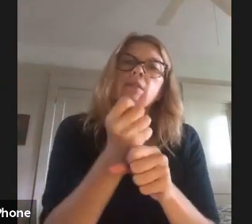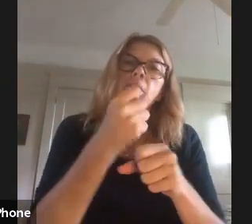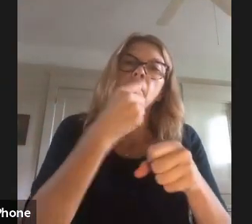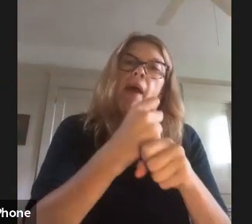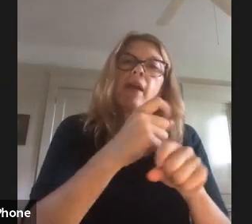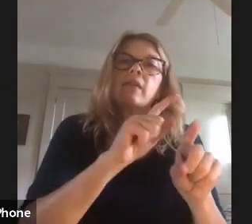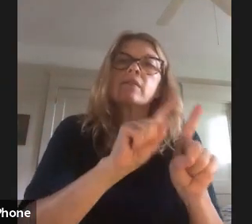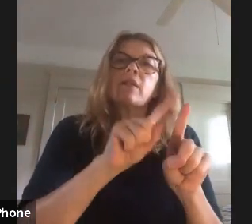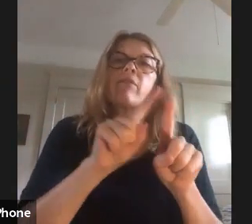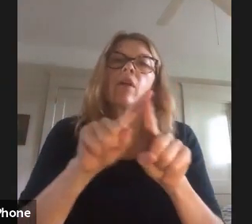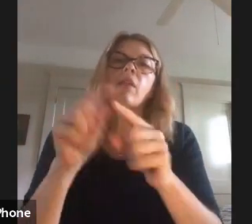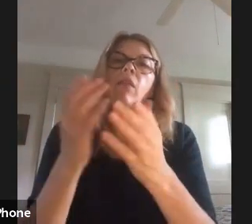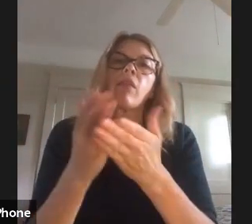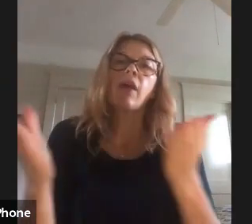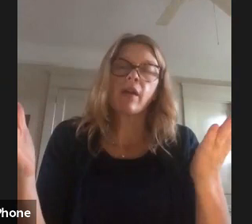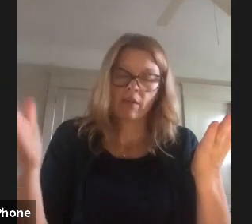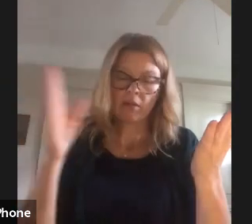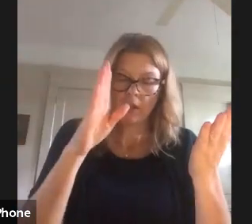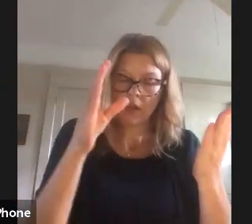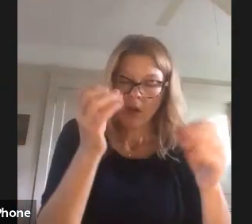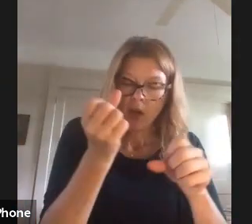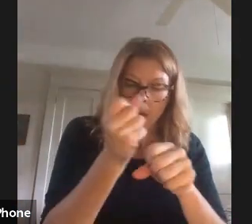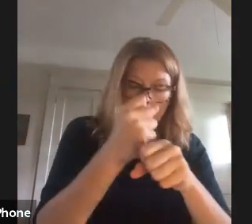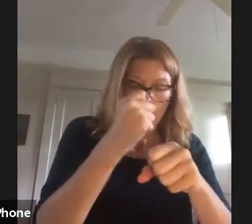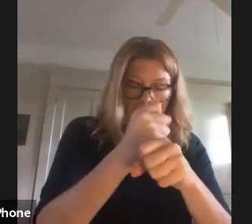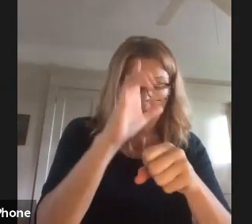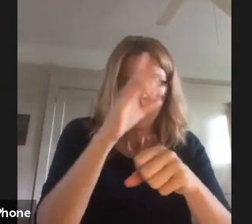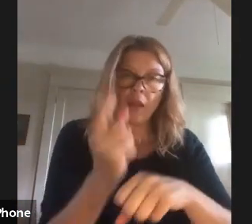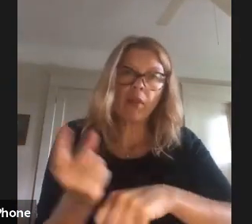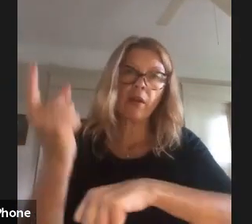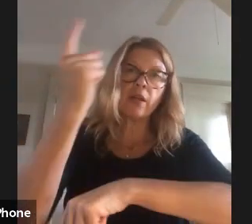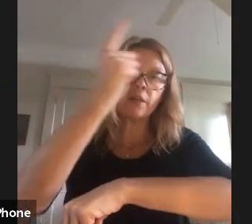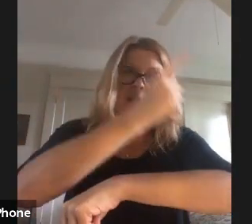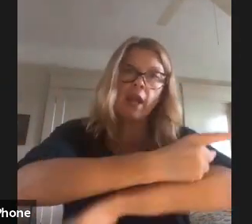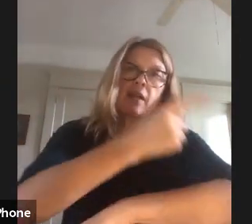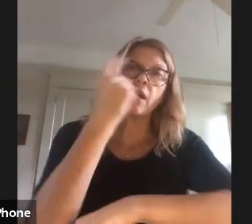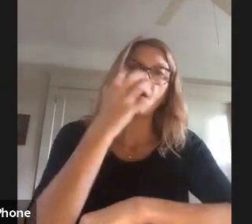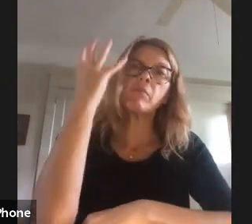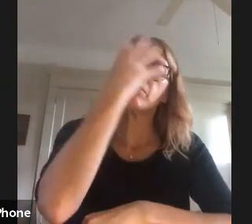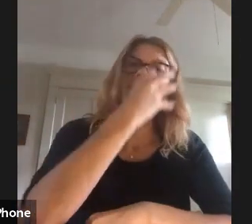With the